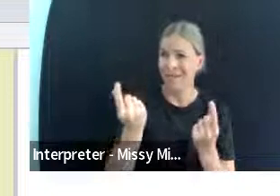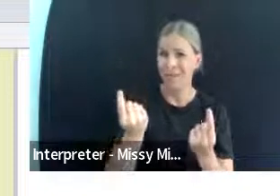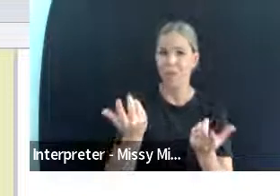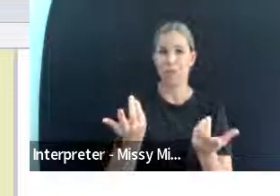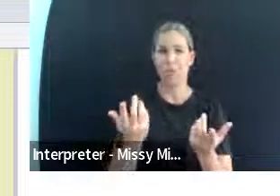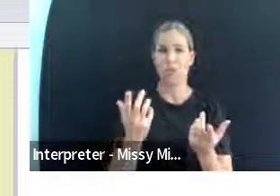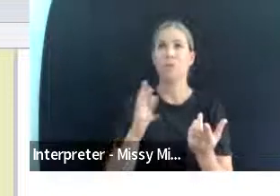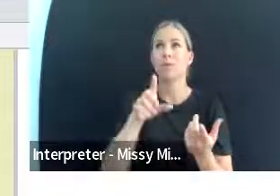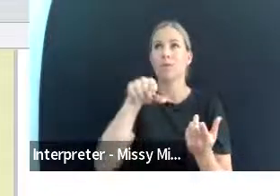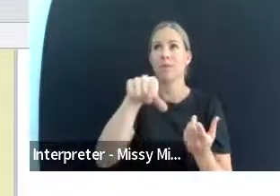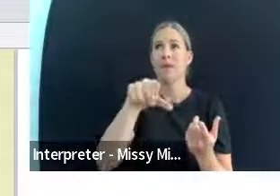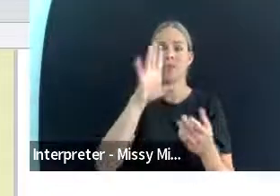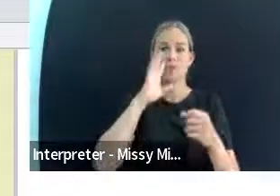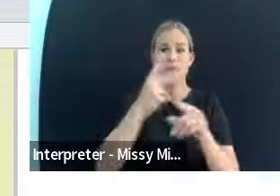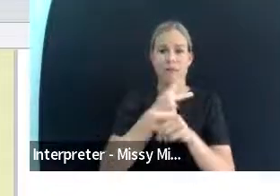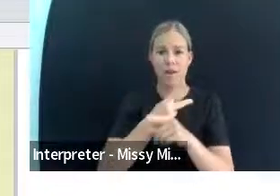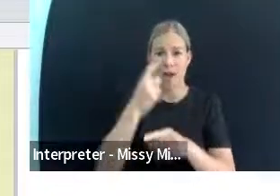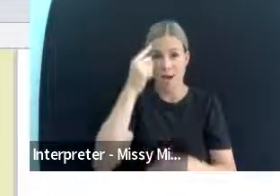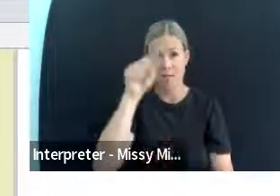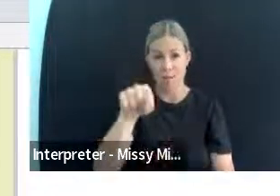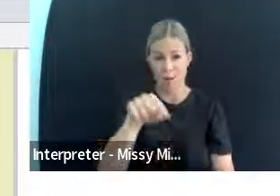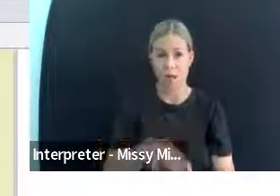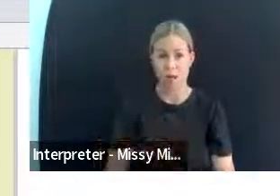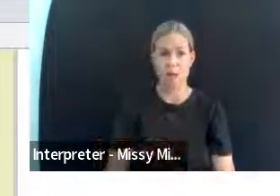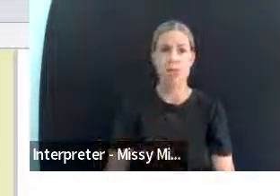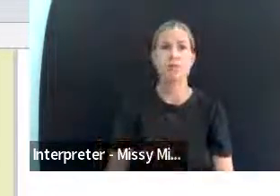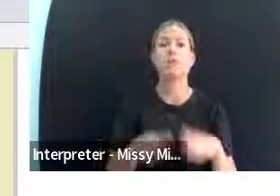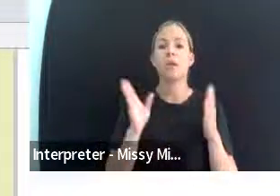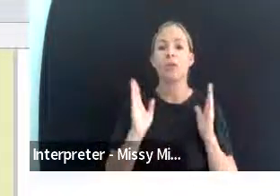It will do the calculation for you. So the person would have